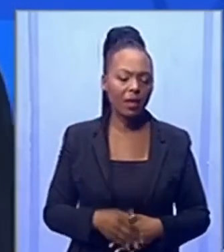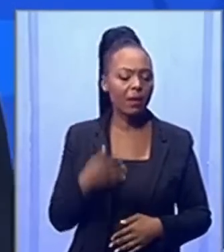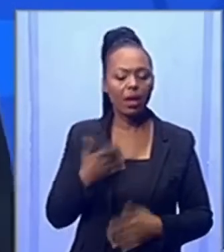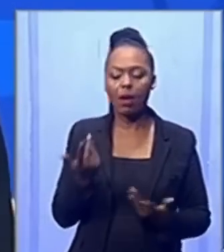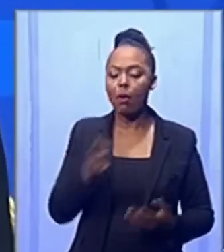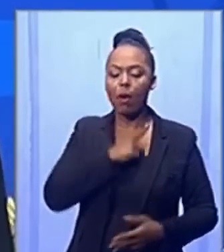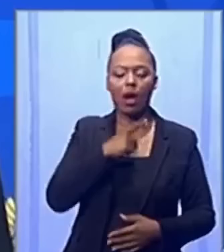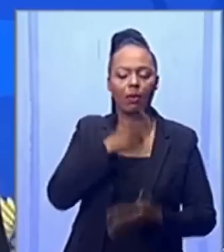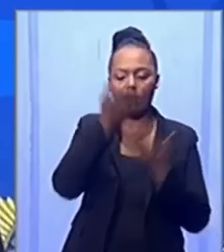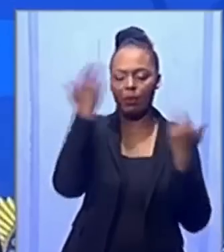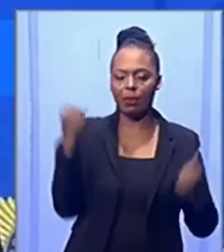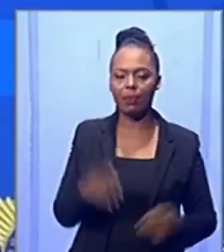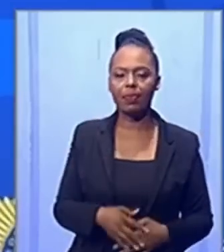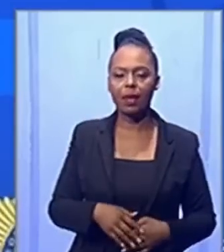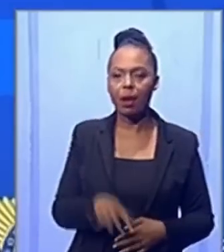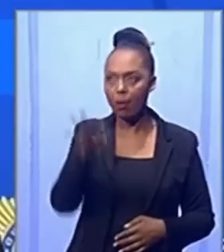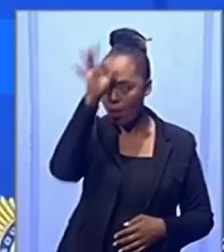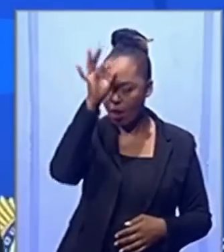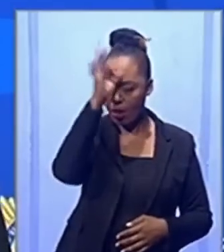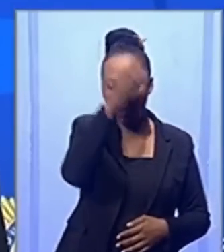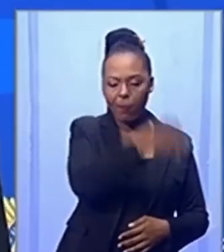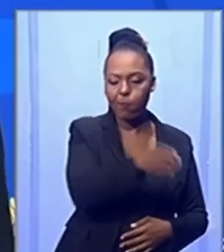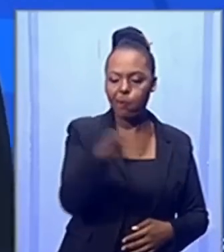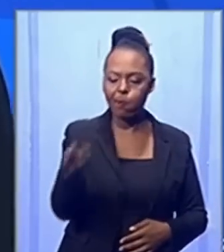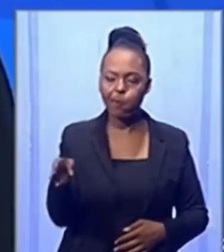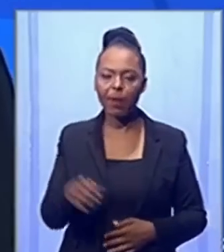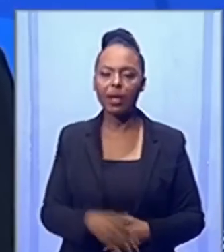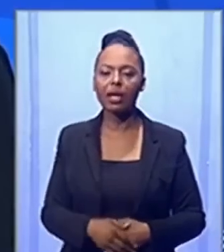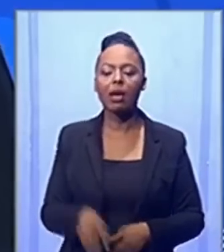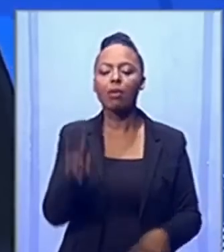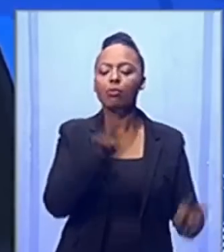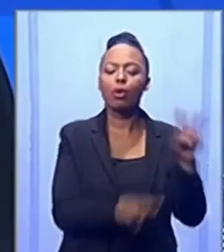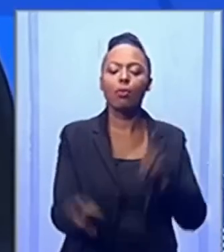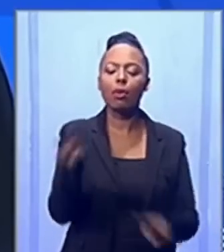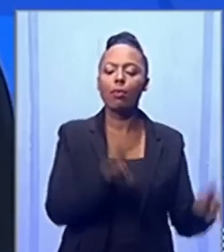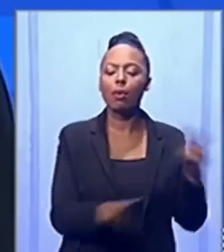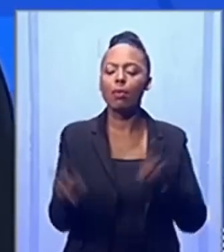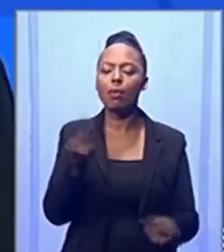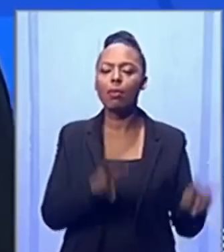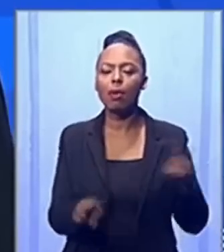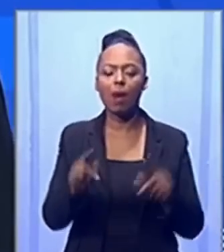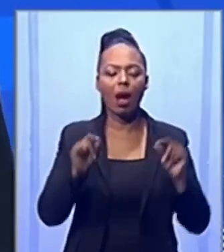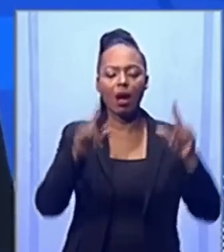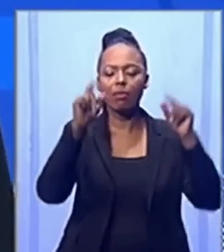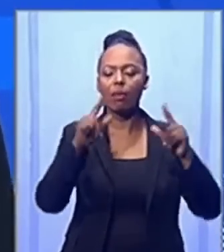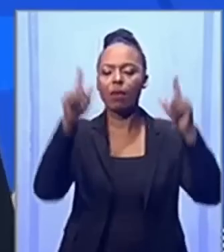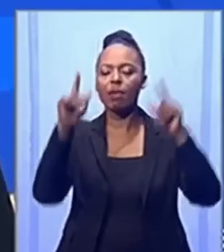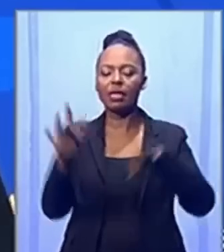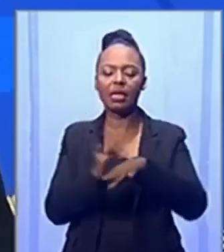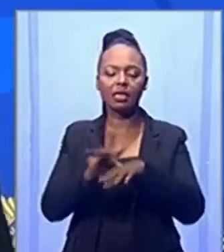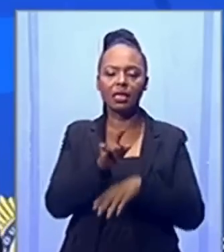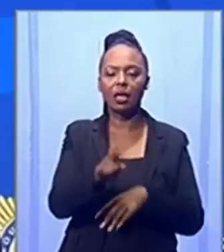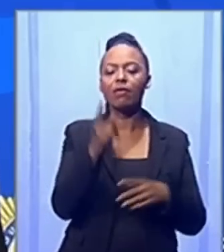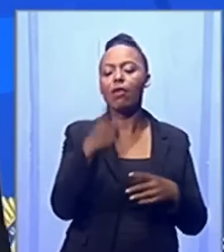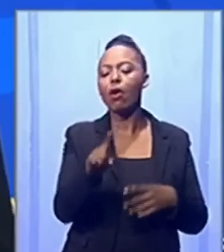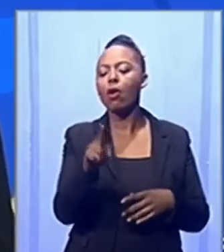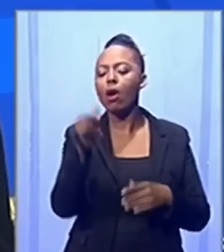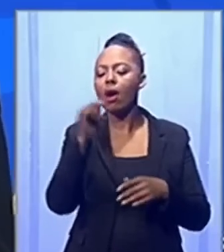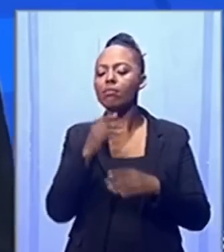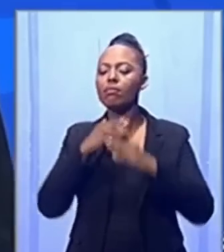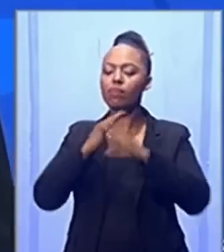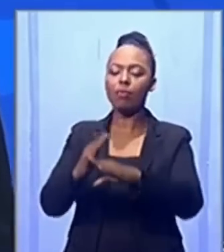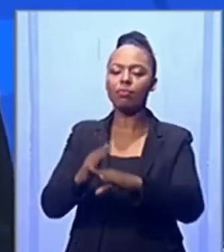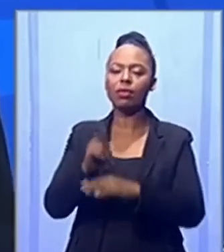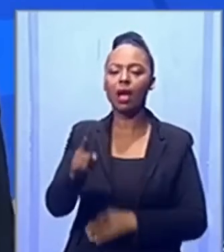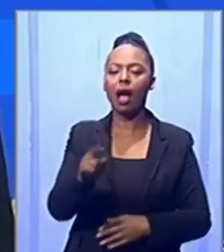this visibility and this movement and this sanitization to sterilize all criminality